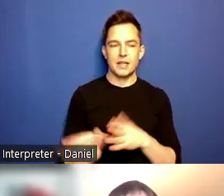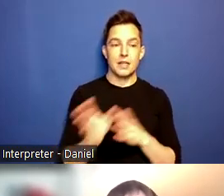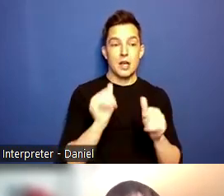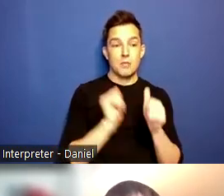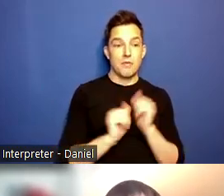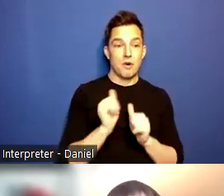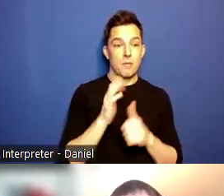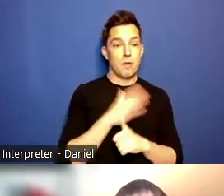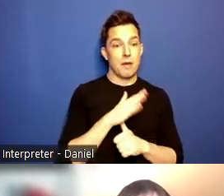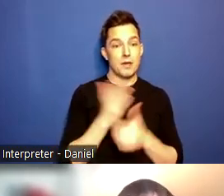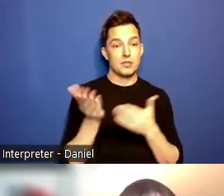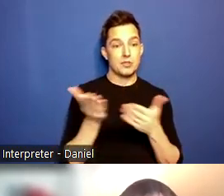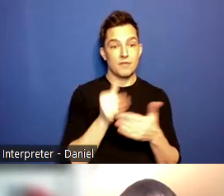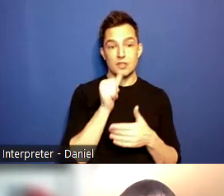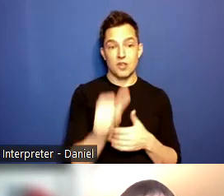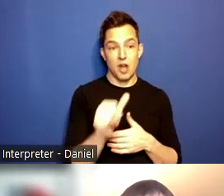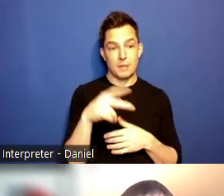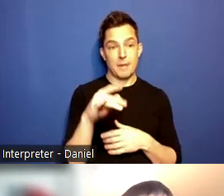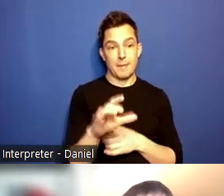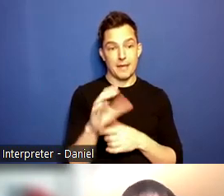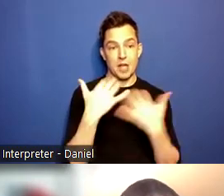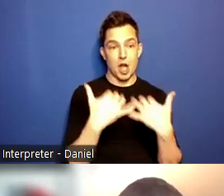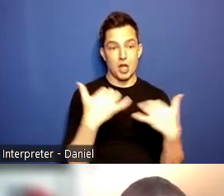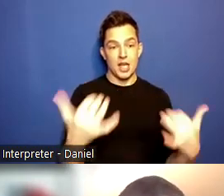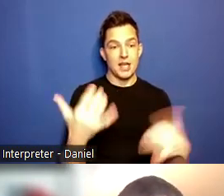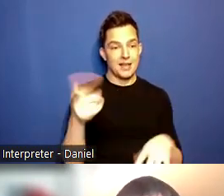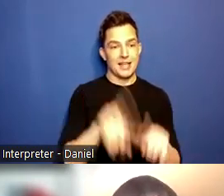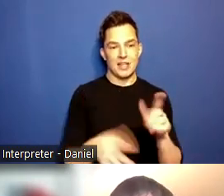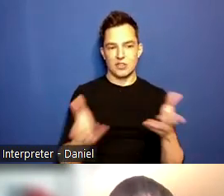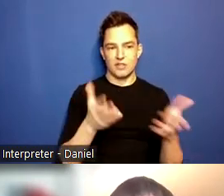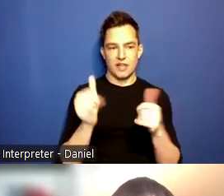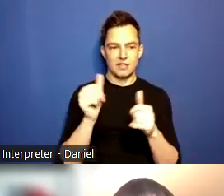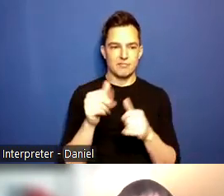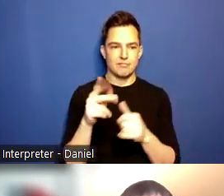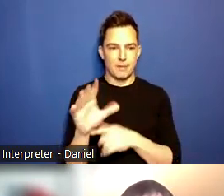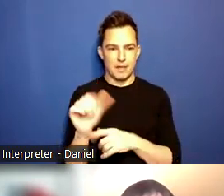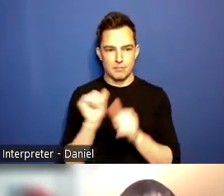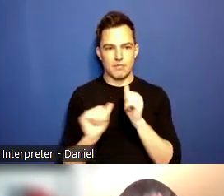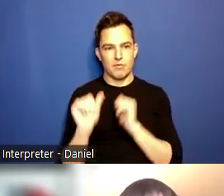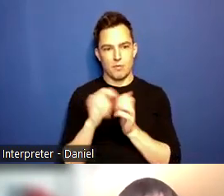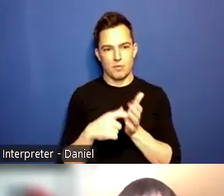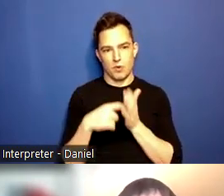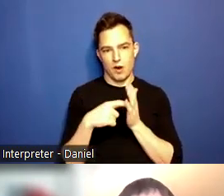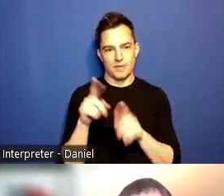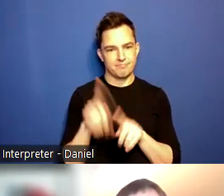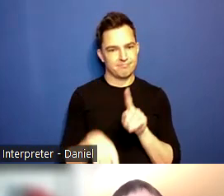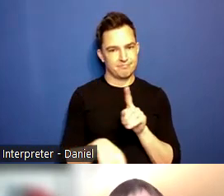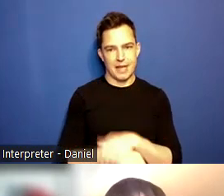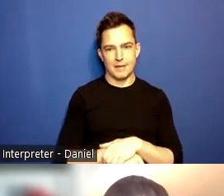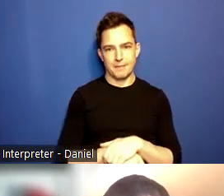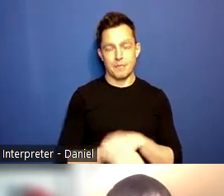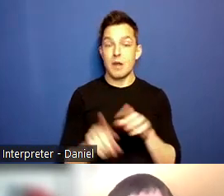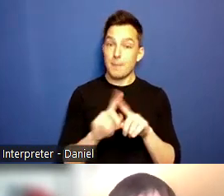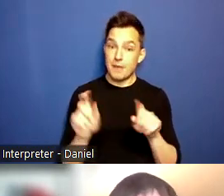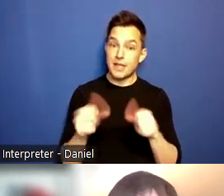Performances that primarily serve a non-public audience cannot serve as the public performance requirement, but they